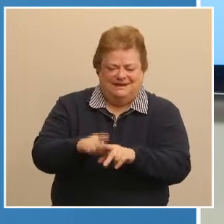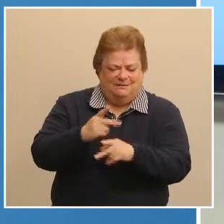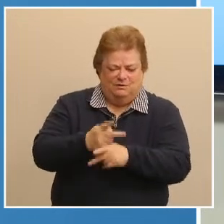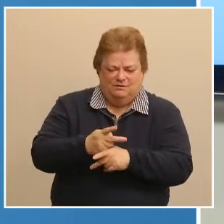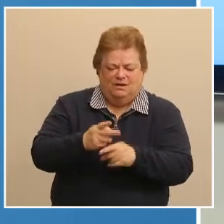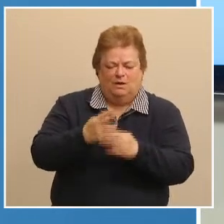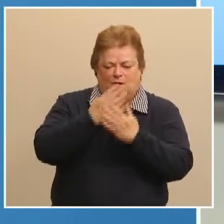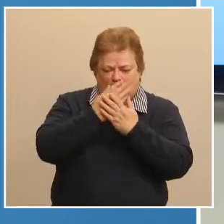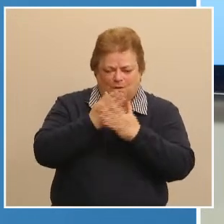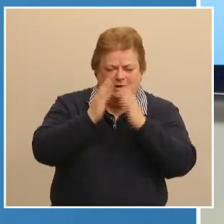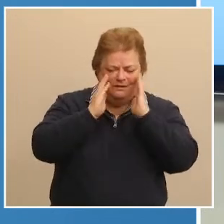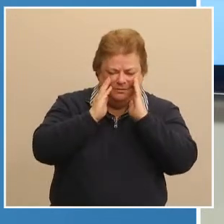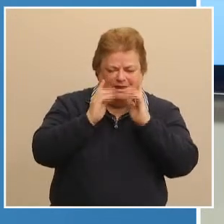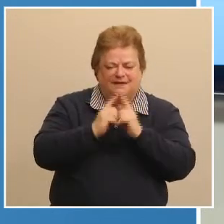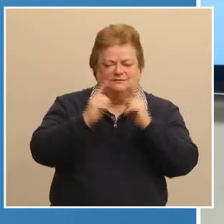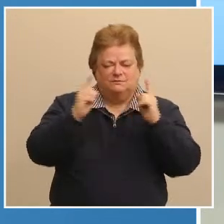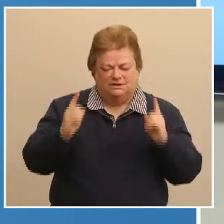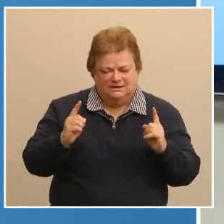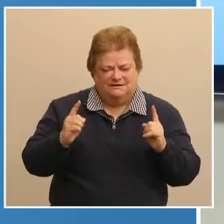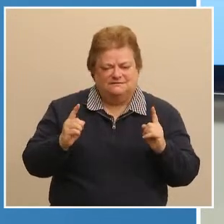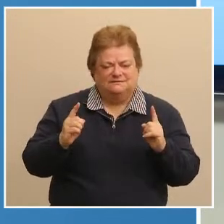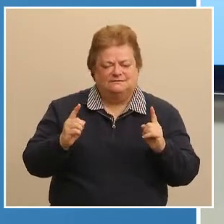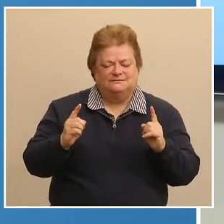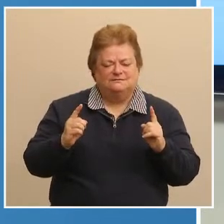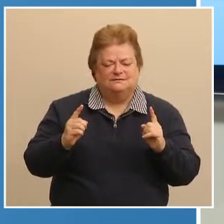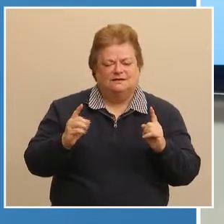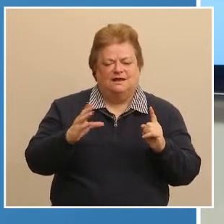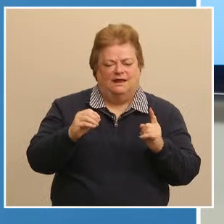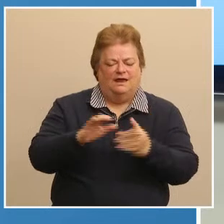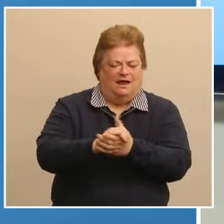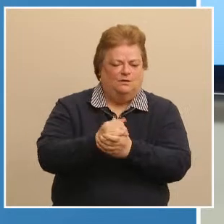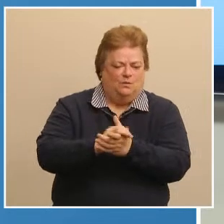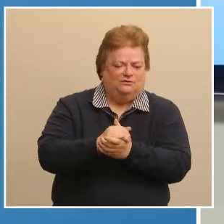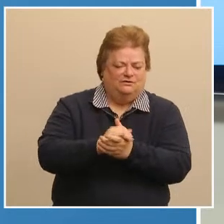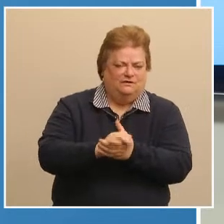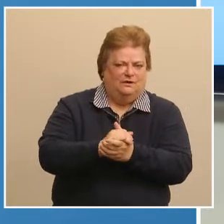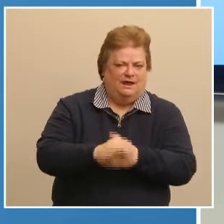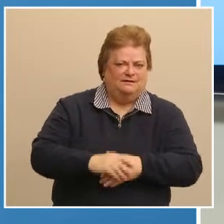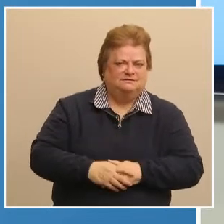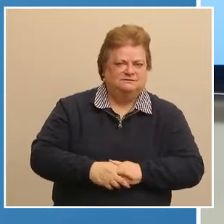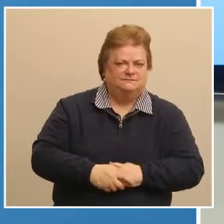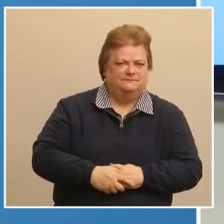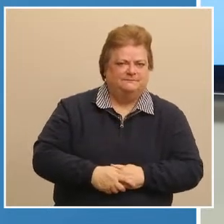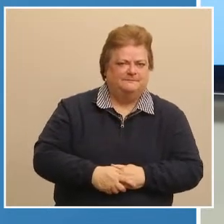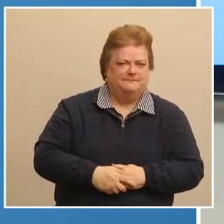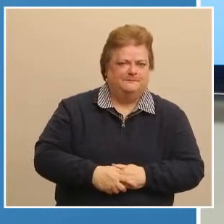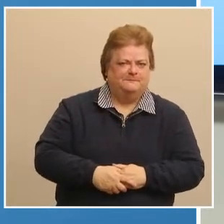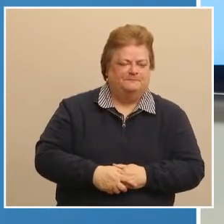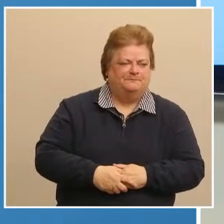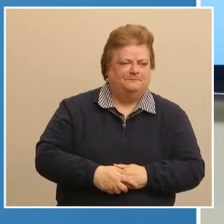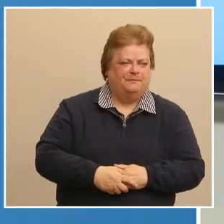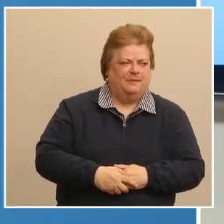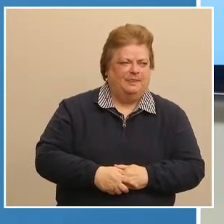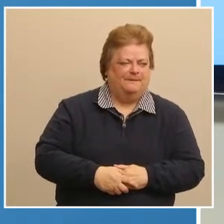and washing their distance and washing their hands.